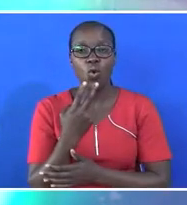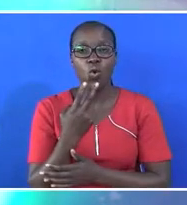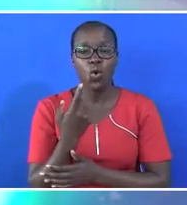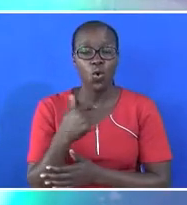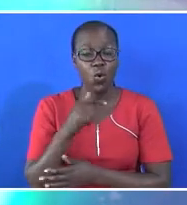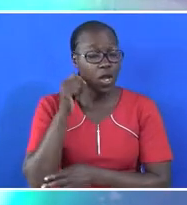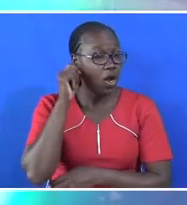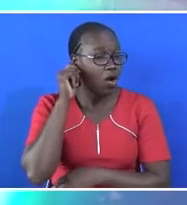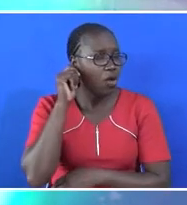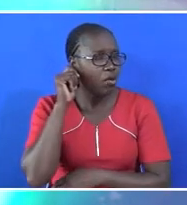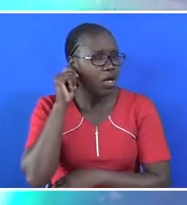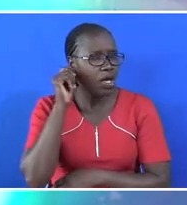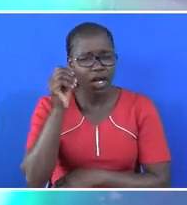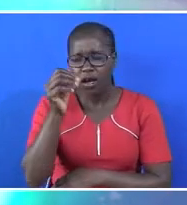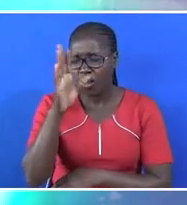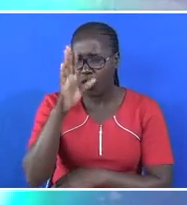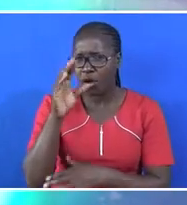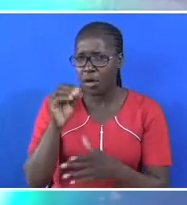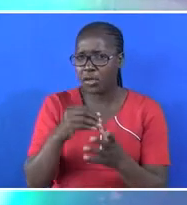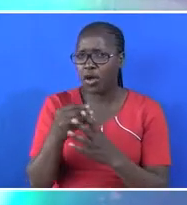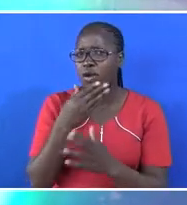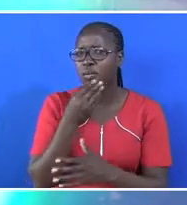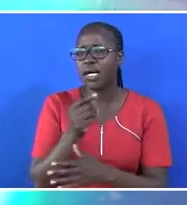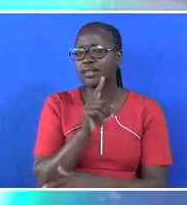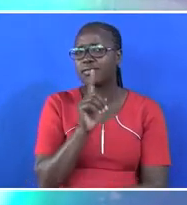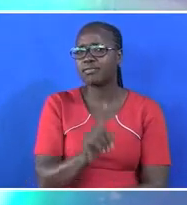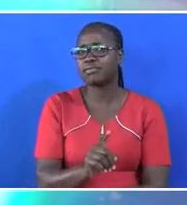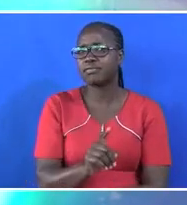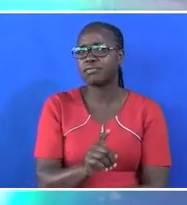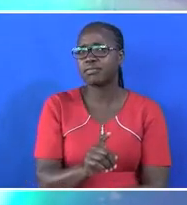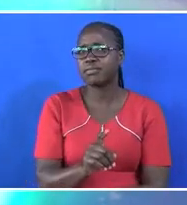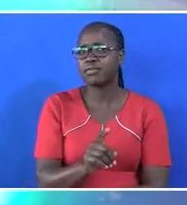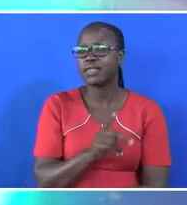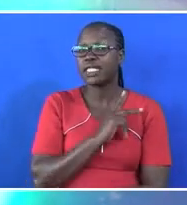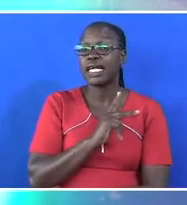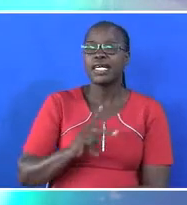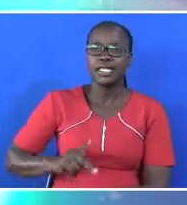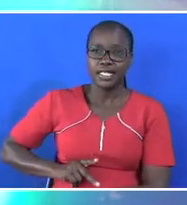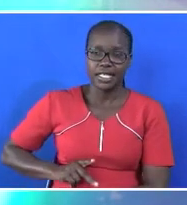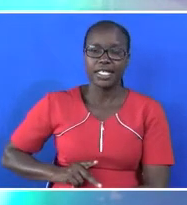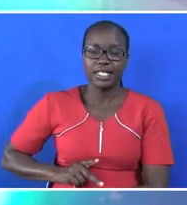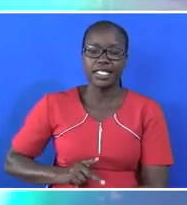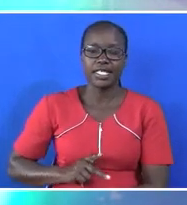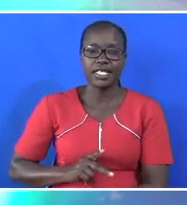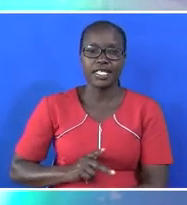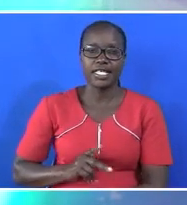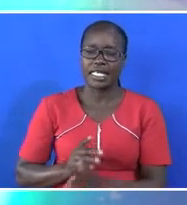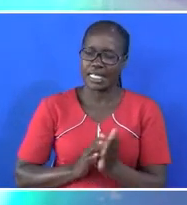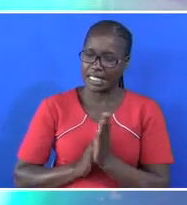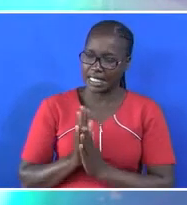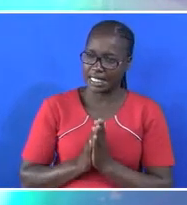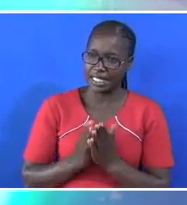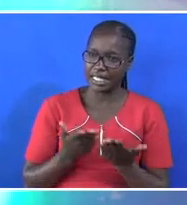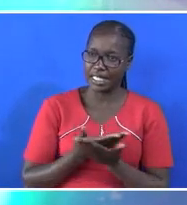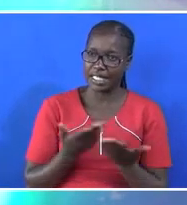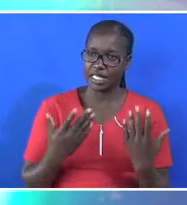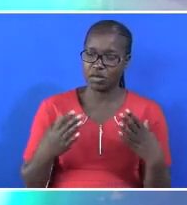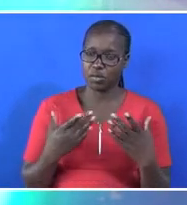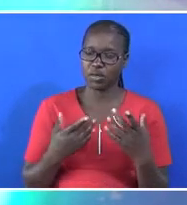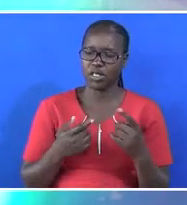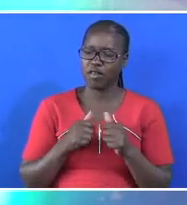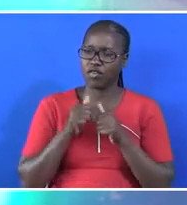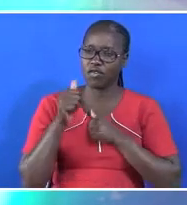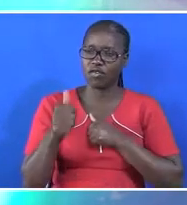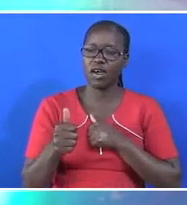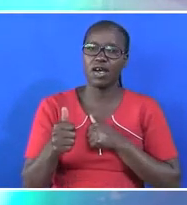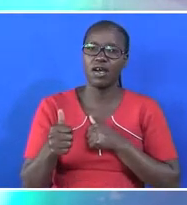to obey, God or man? The king is excited that these people came from very far.